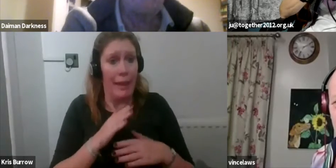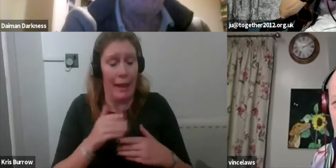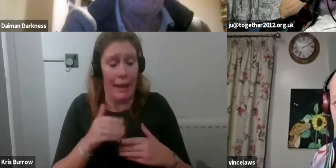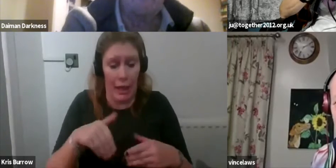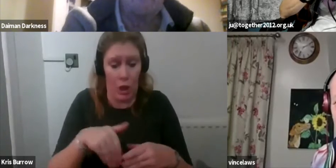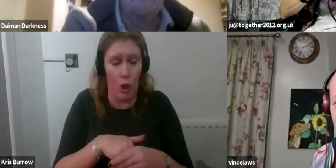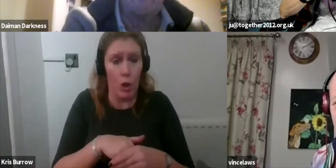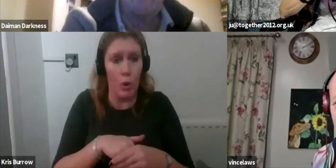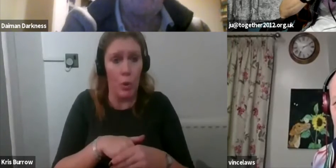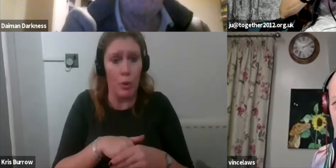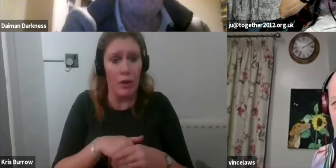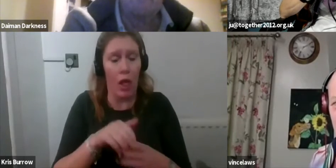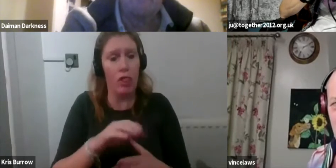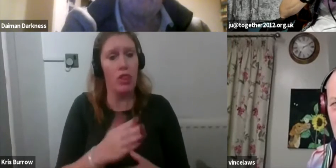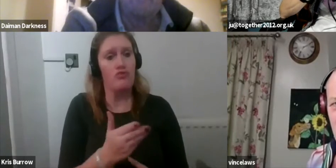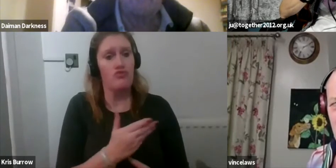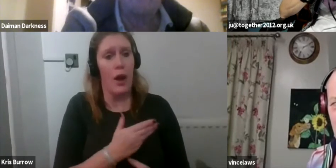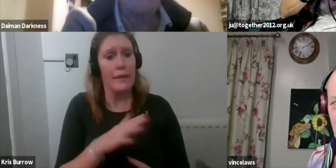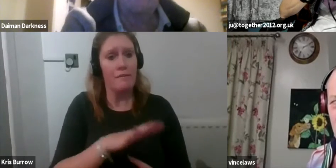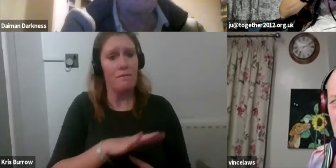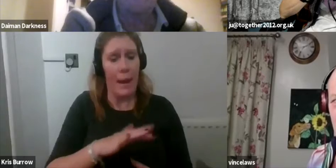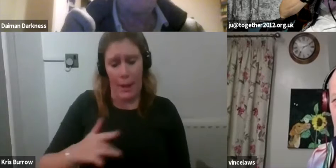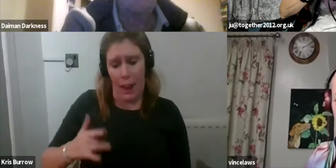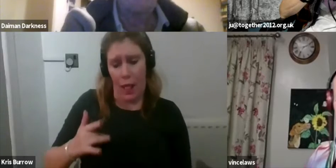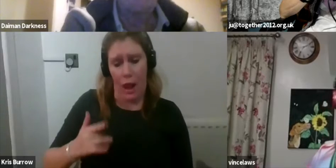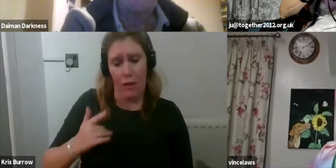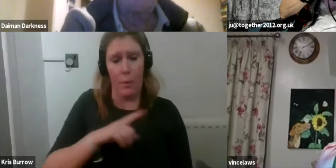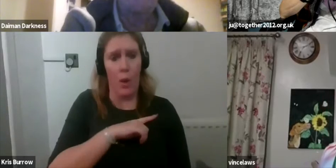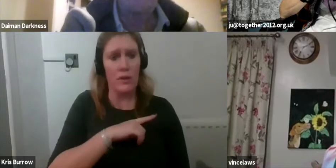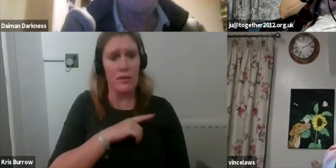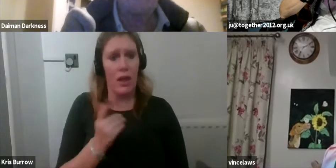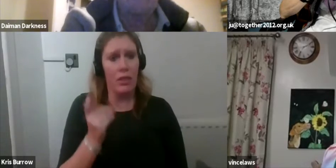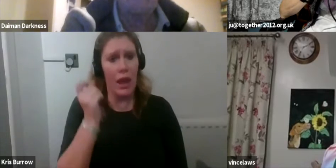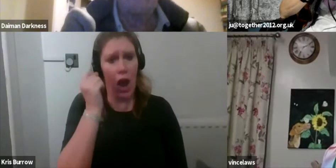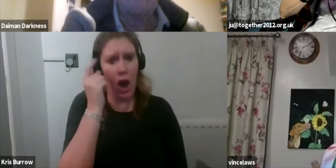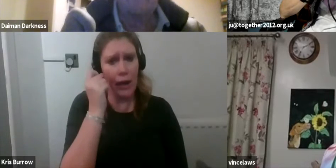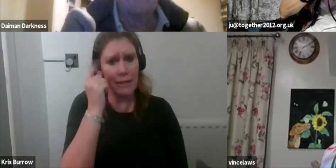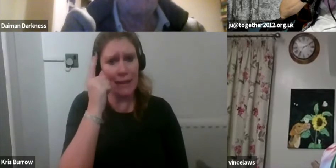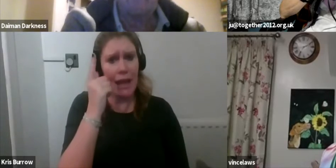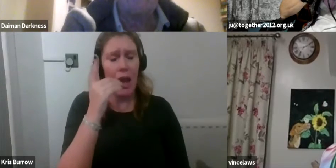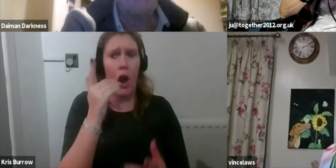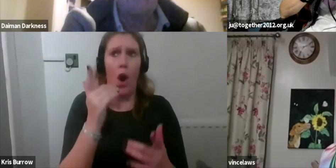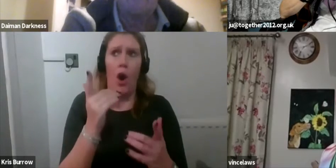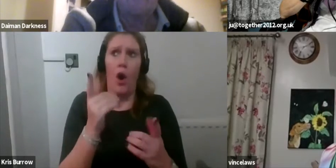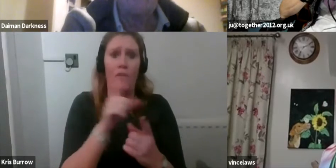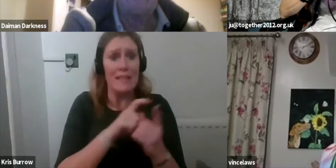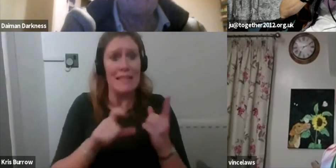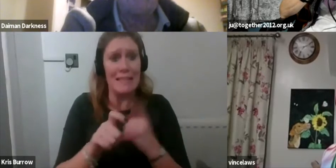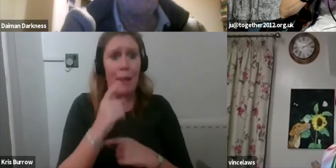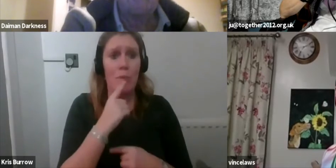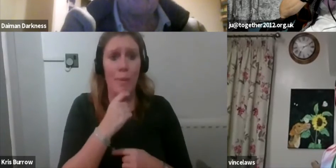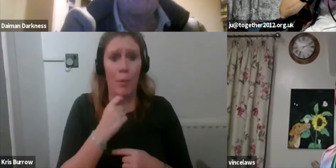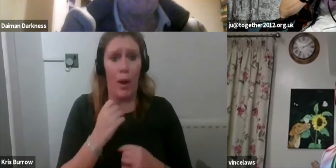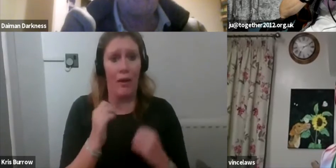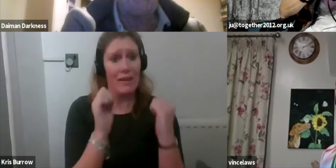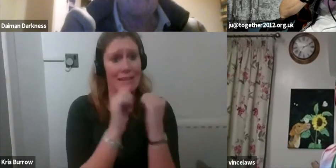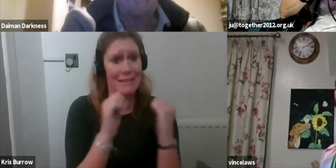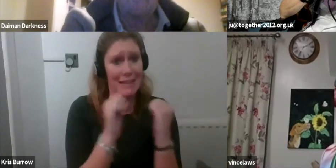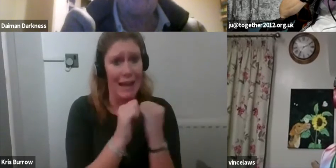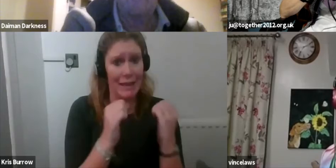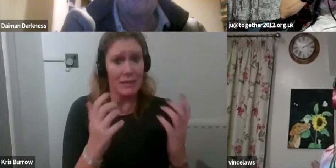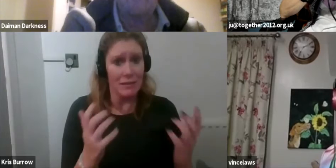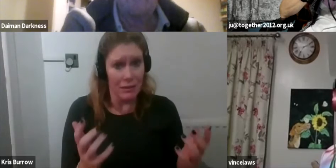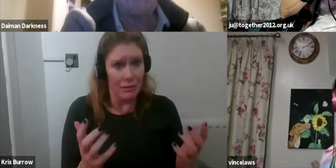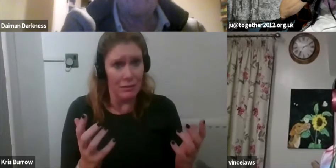to family life because the idea of disabled people having sex put off donors, but the idea of people having gay sex